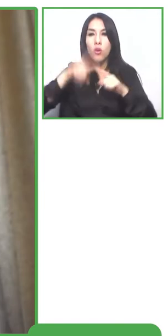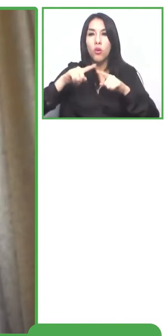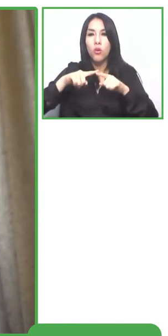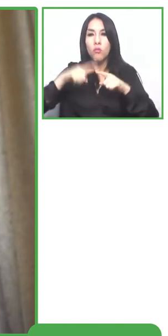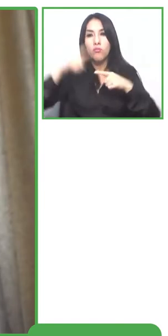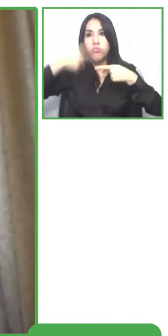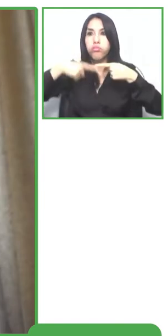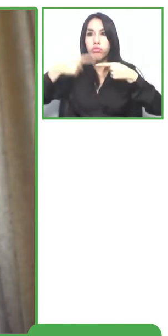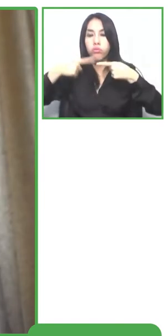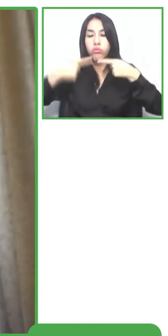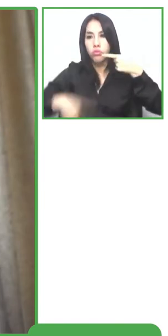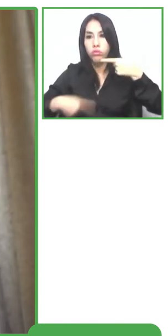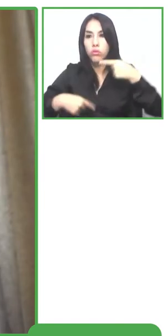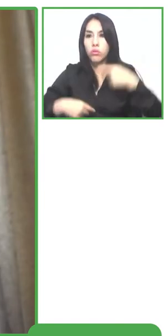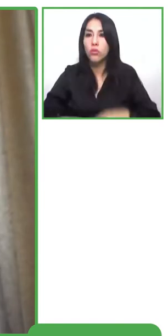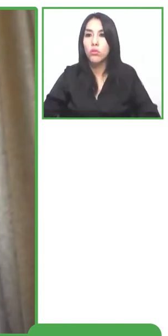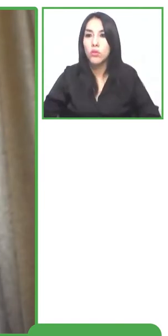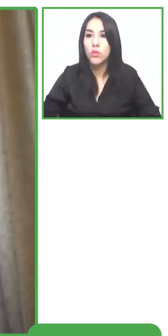old. I've been